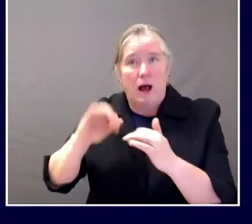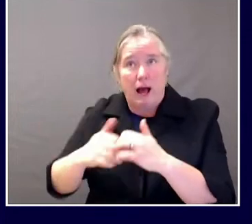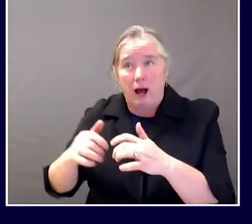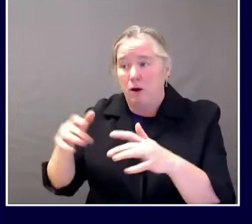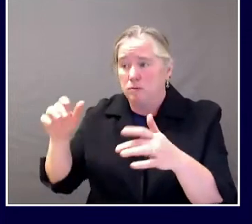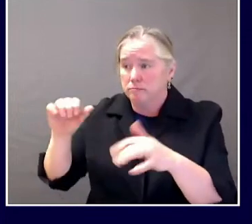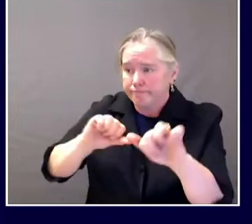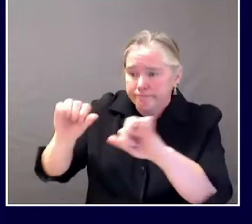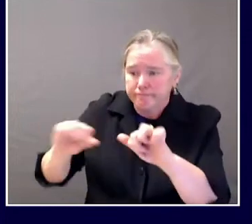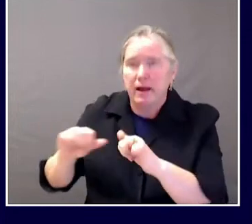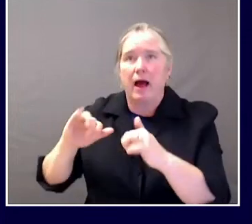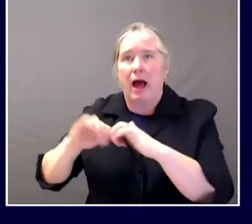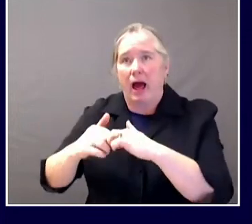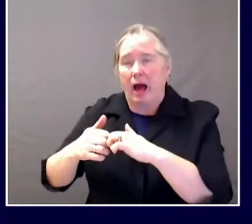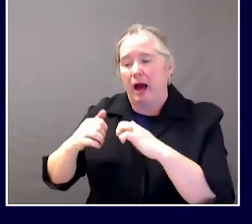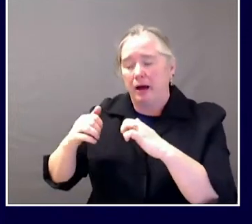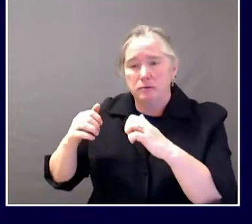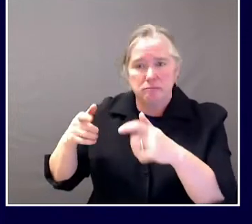perspective.